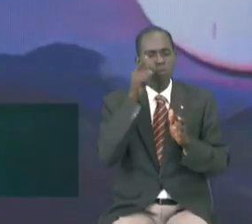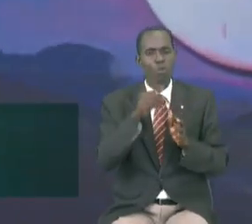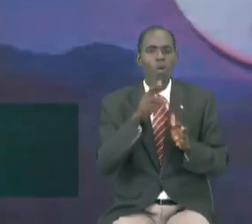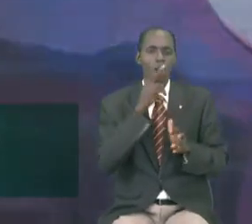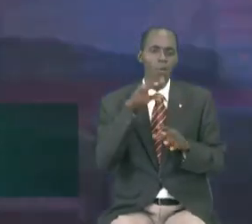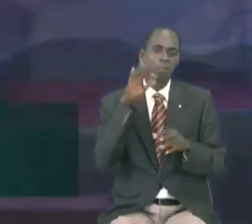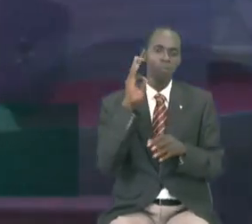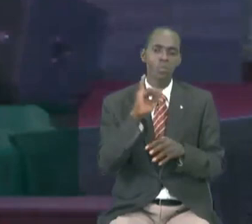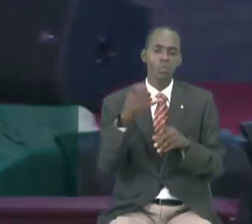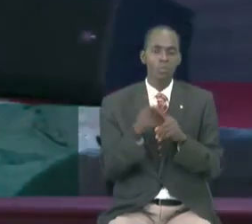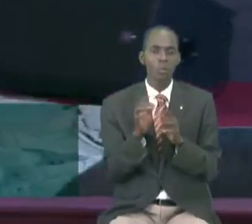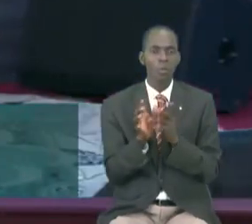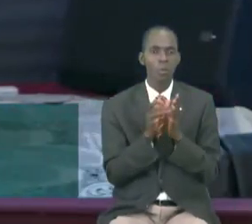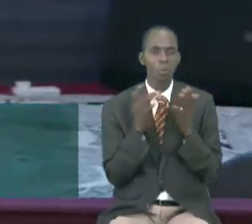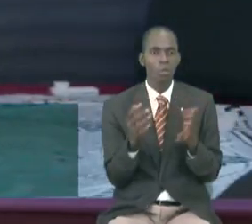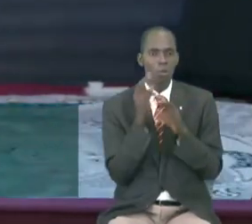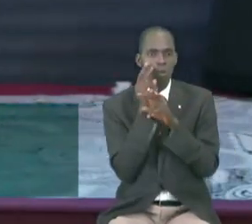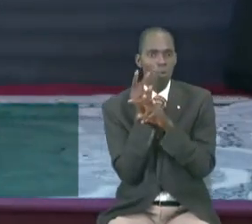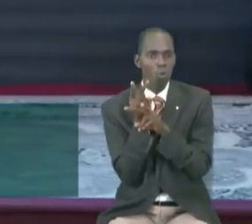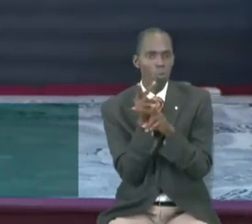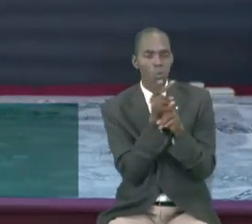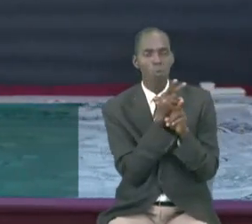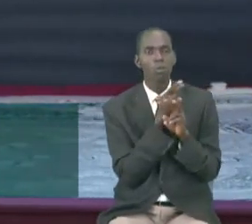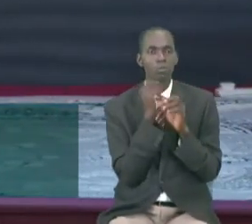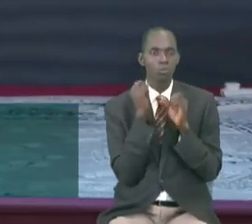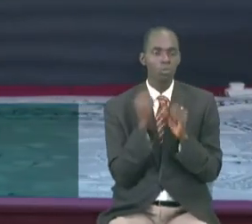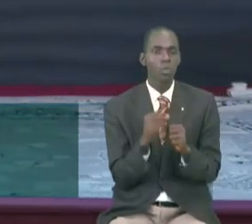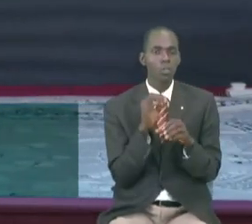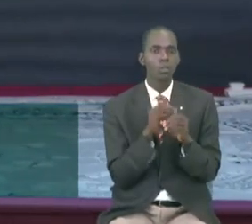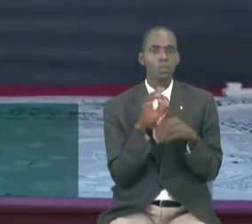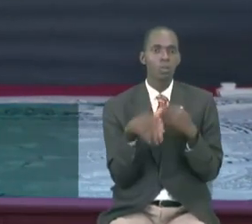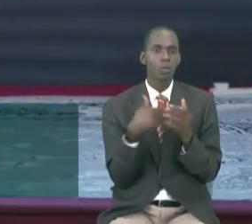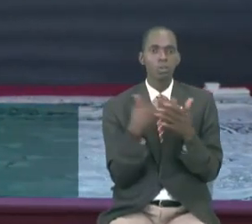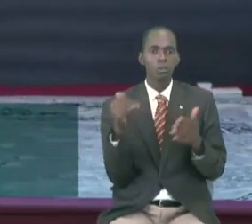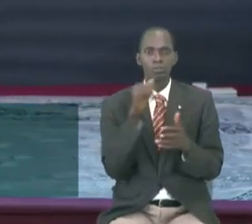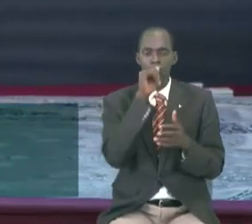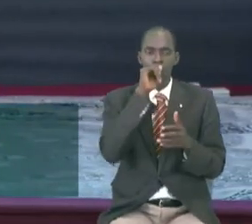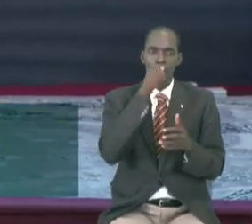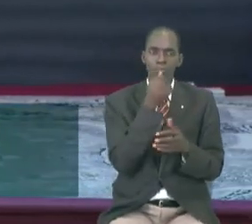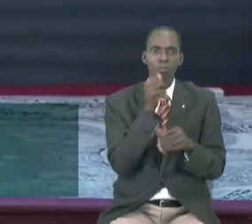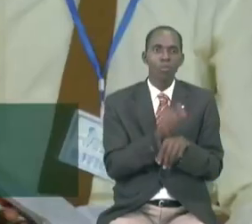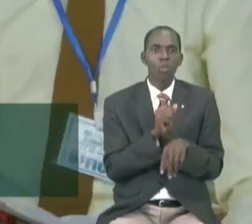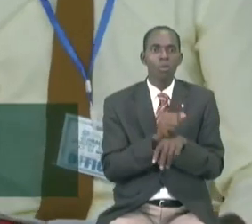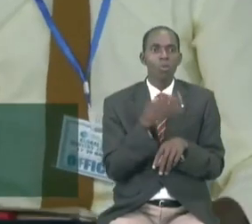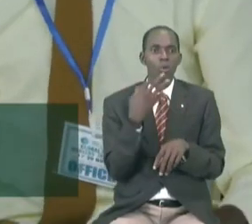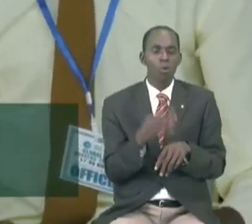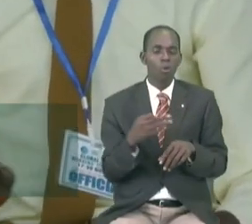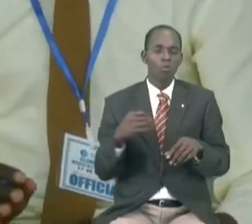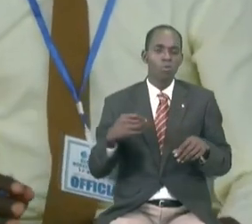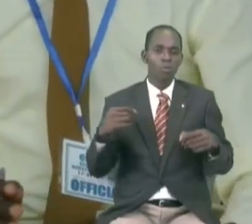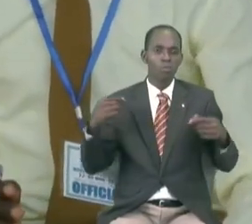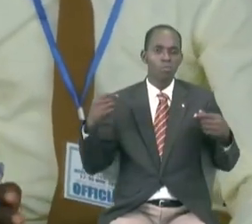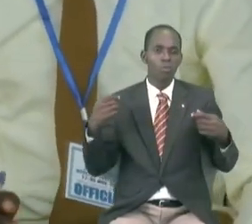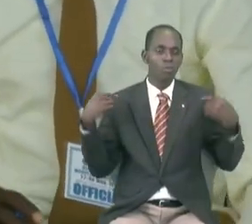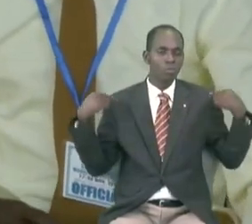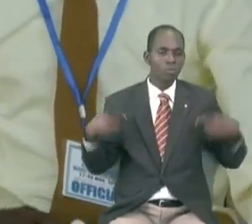an evangelist, and make full proof of thy ministry. The Lord help every one of us in Jesus' name. We're looking